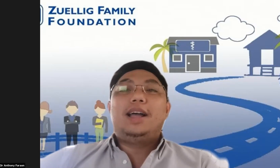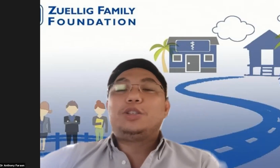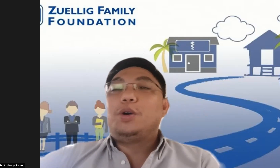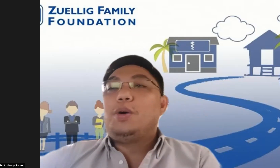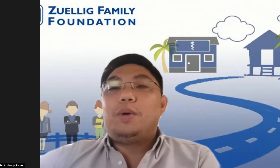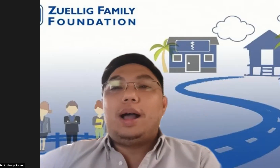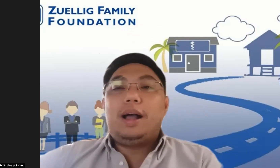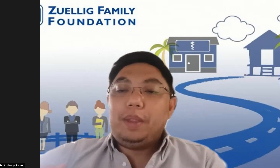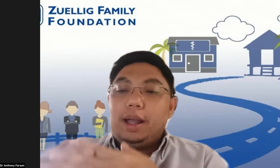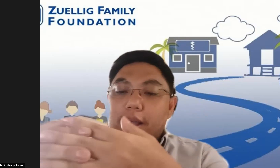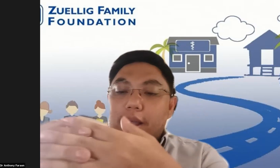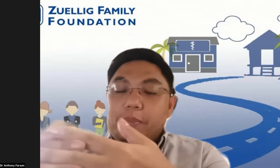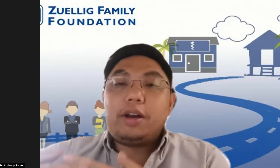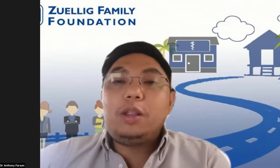And